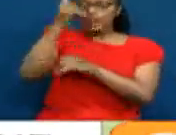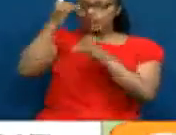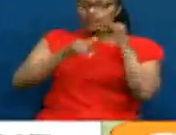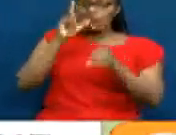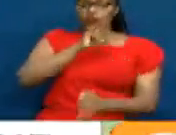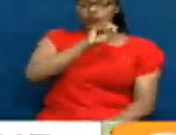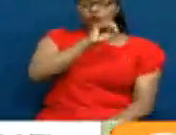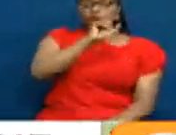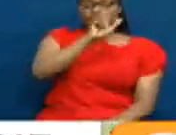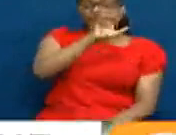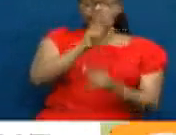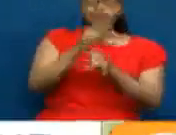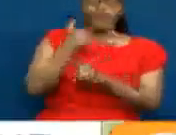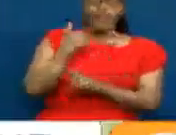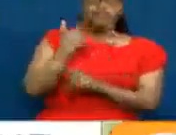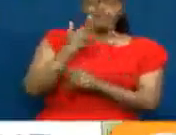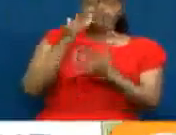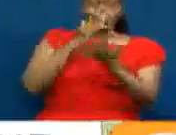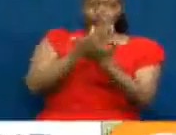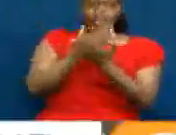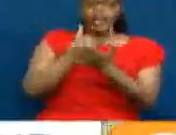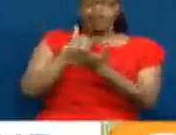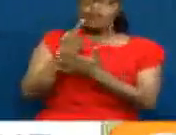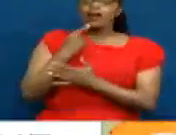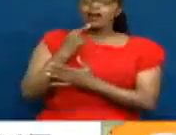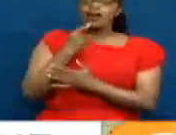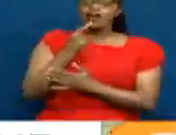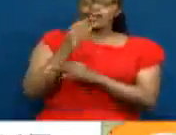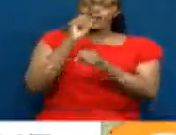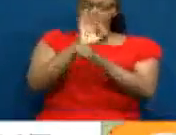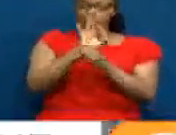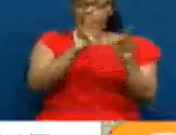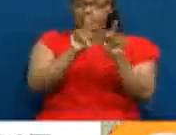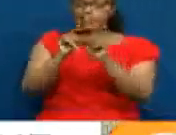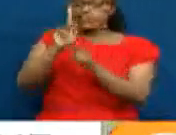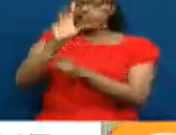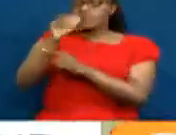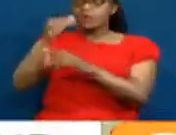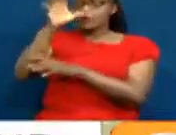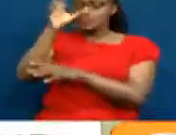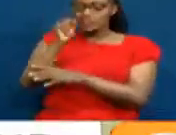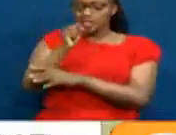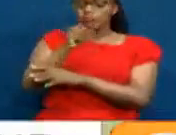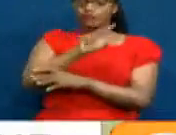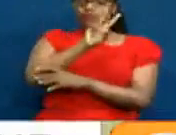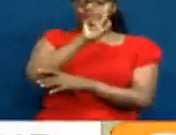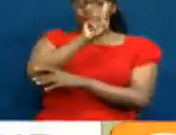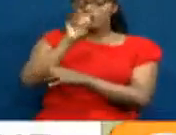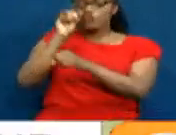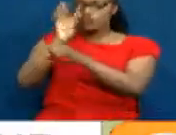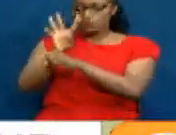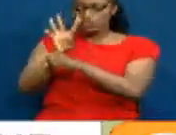Oilers were short of 19 points, finishing on 113, while KCB, who beat Strathmore Leos 21-14